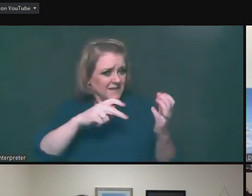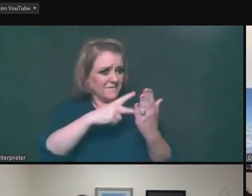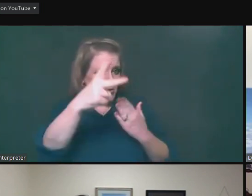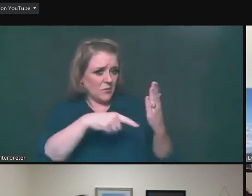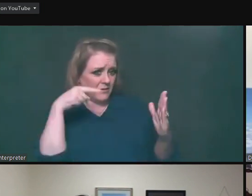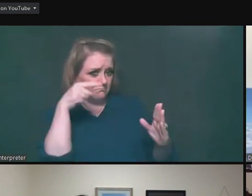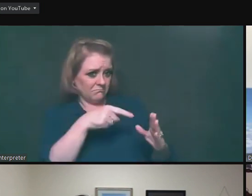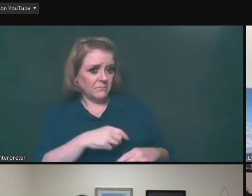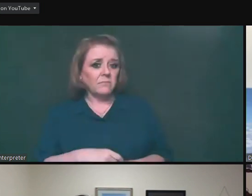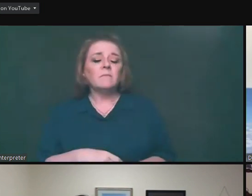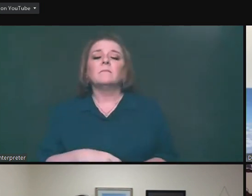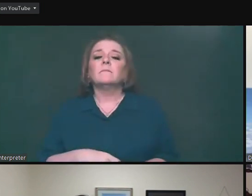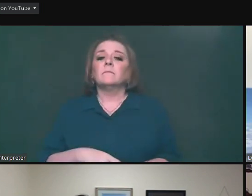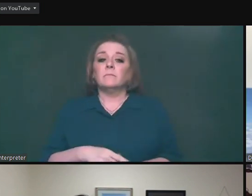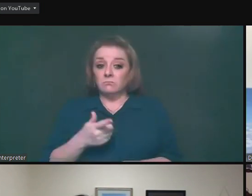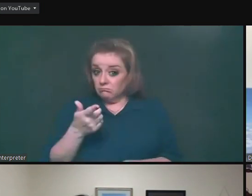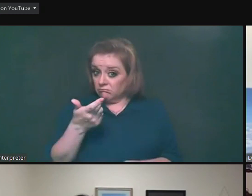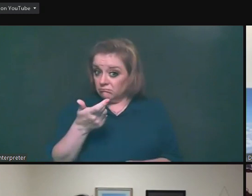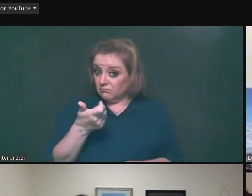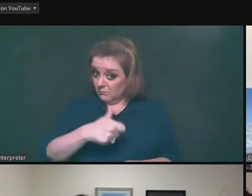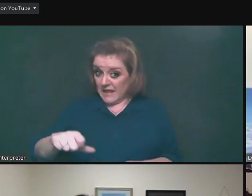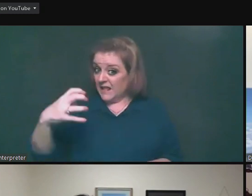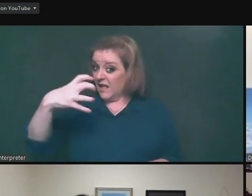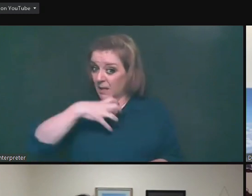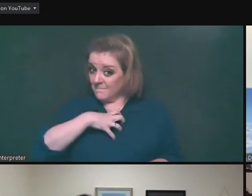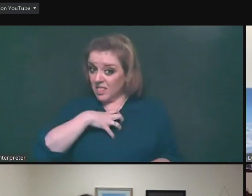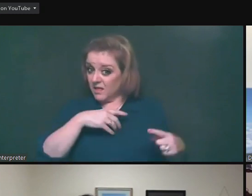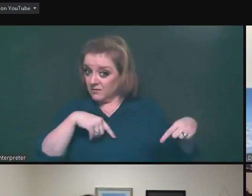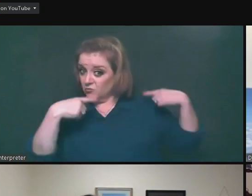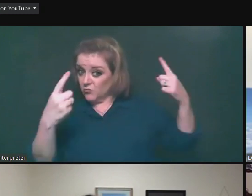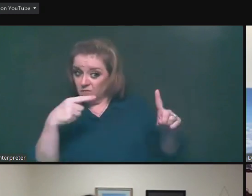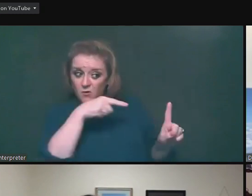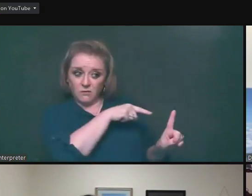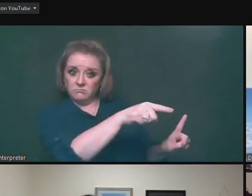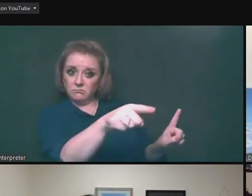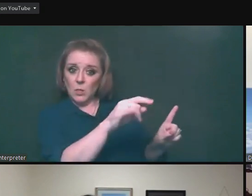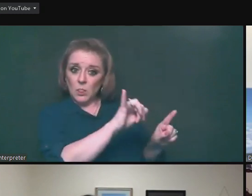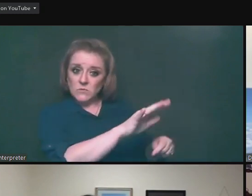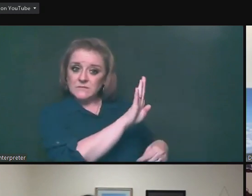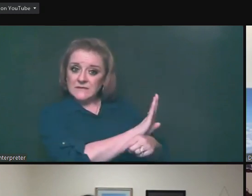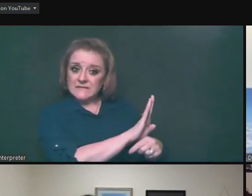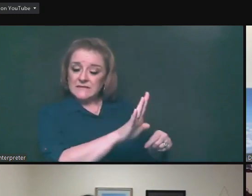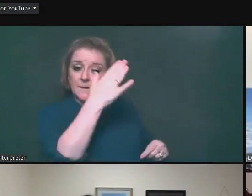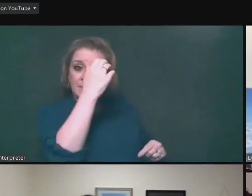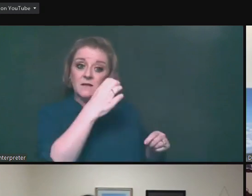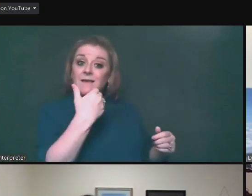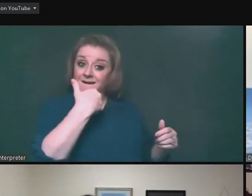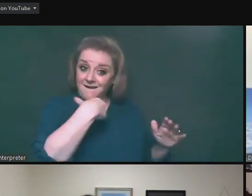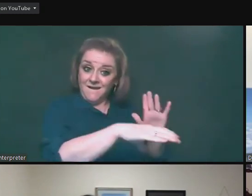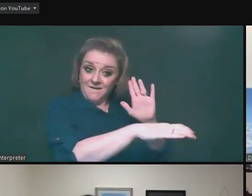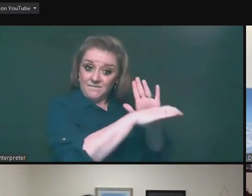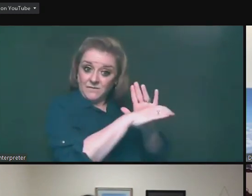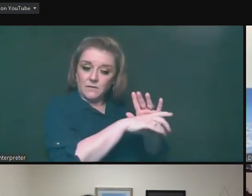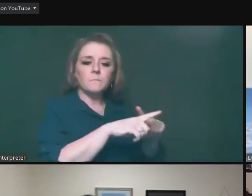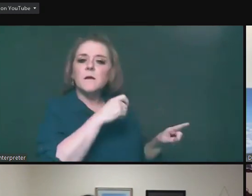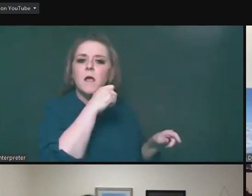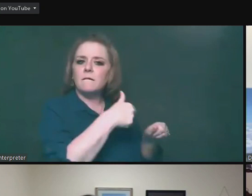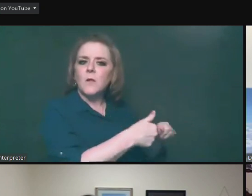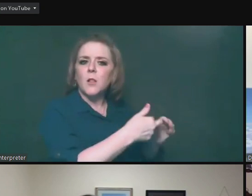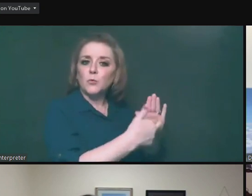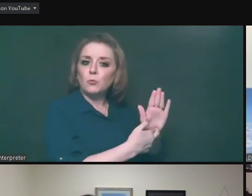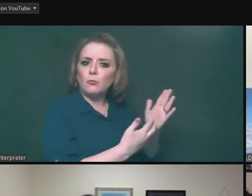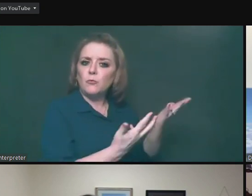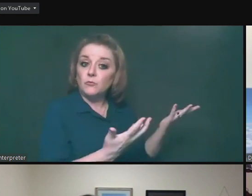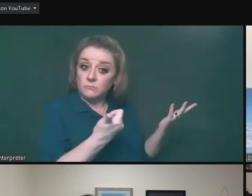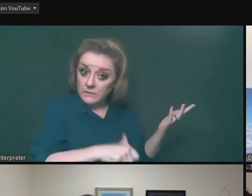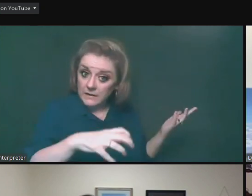city received any citizen complaints on any of those businesses for not following the voluntary guidelines? And if so, how does the city follow